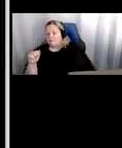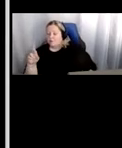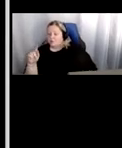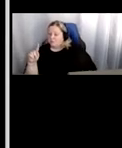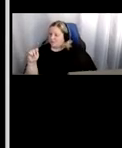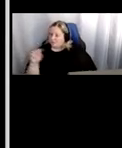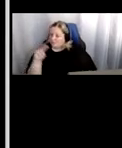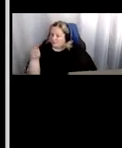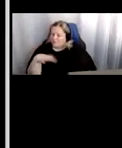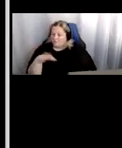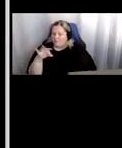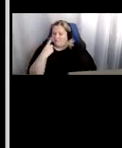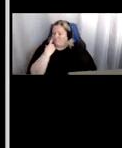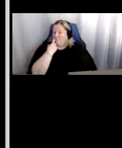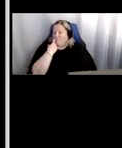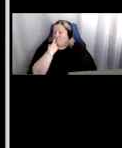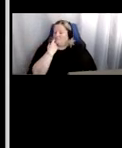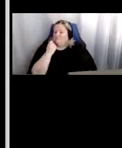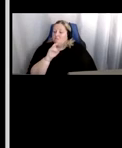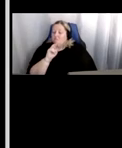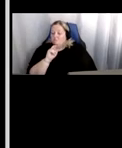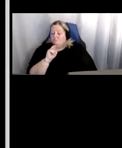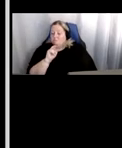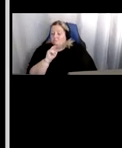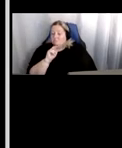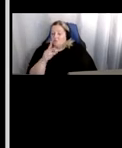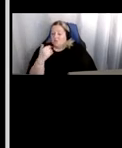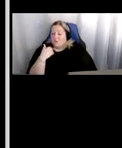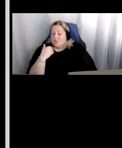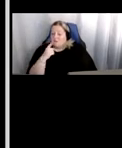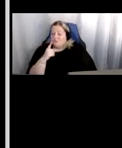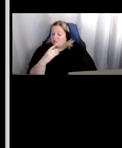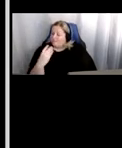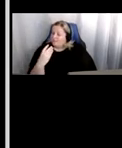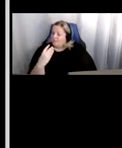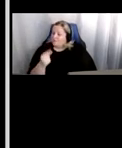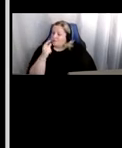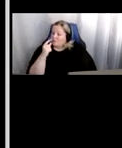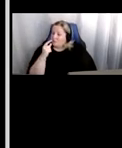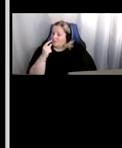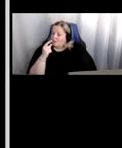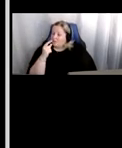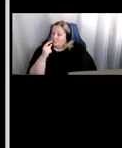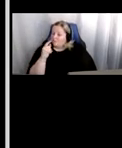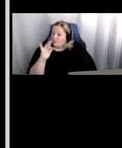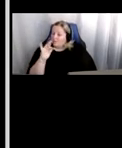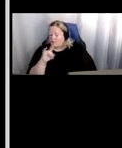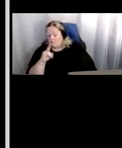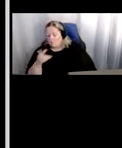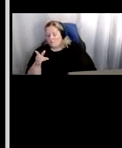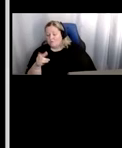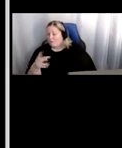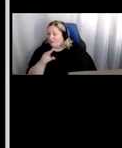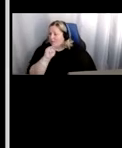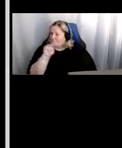just found this online a little while ago. And so it has a nice little video right away. It's online exposition. So they're like, a lot of museums